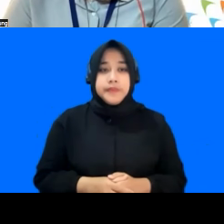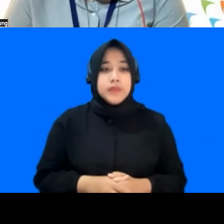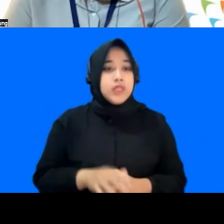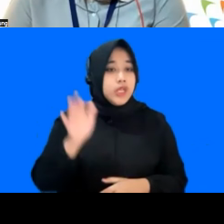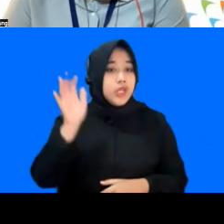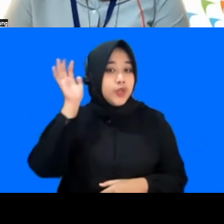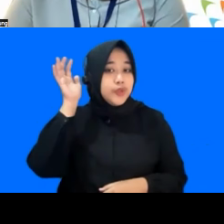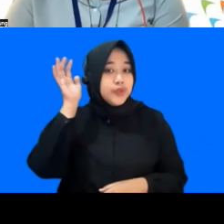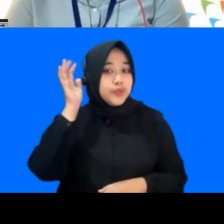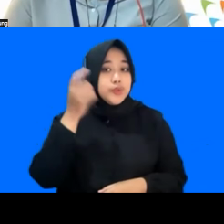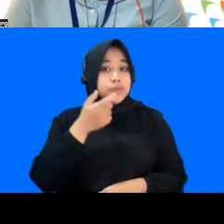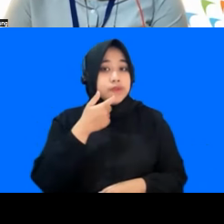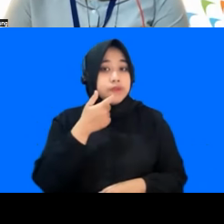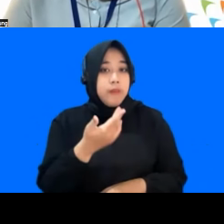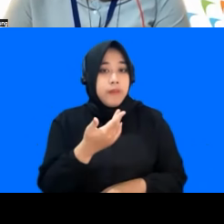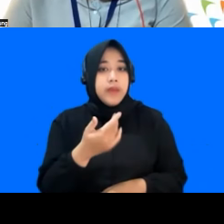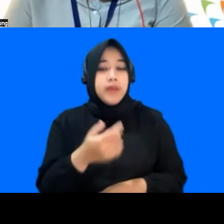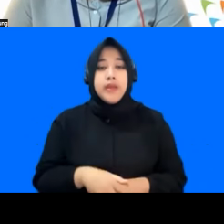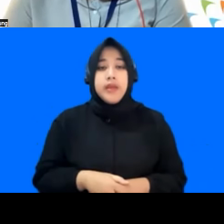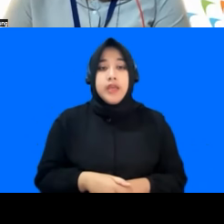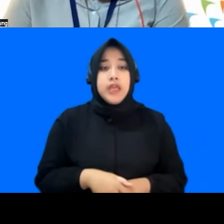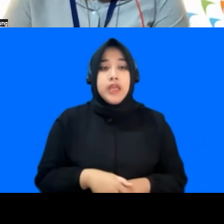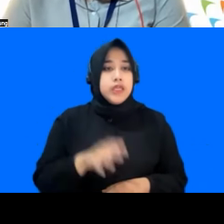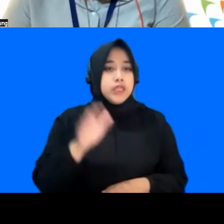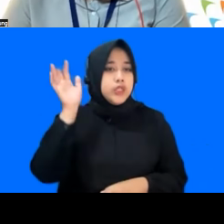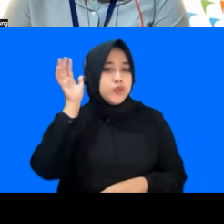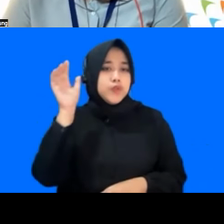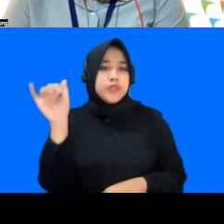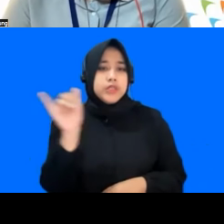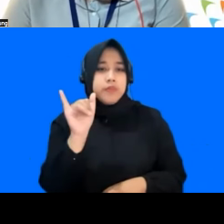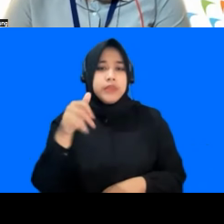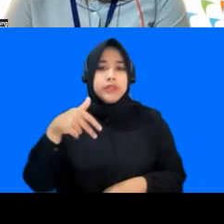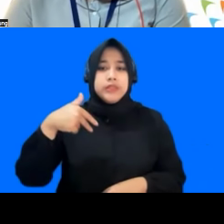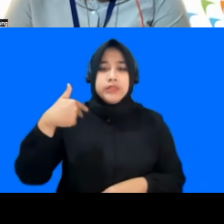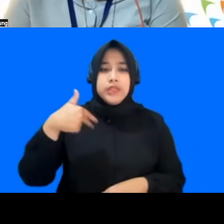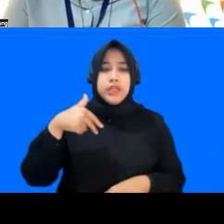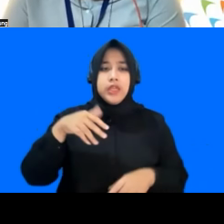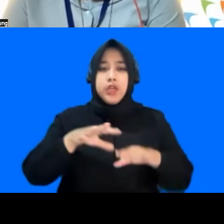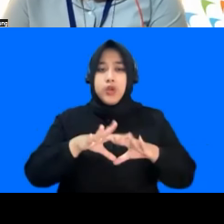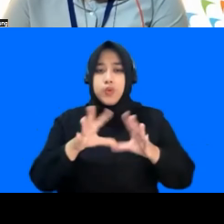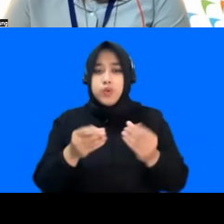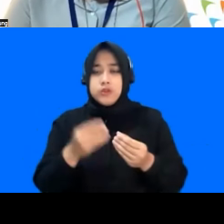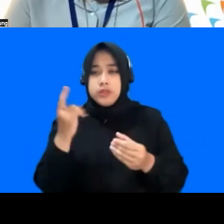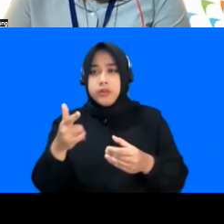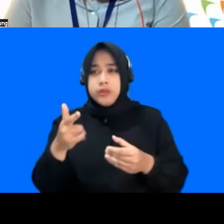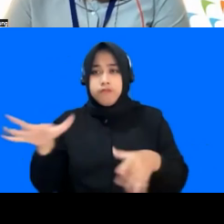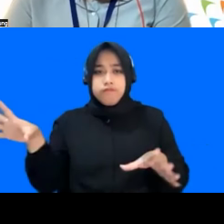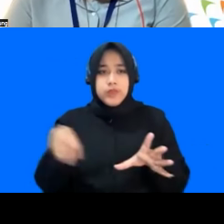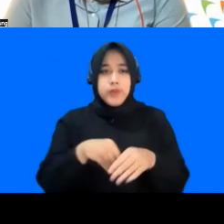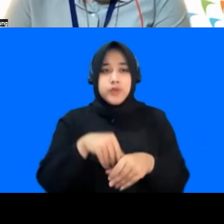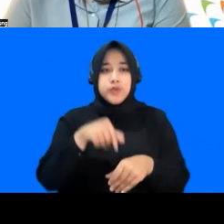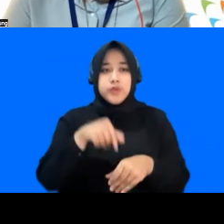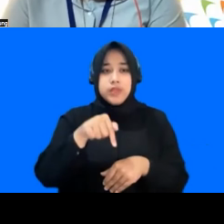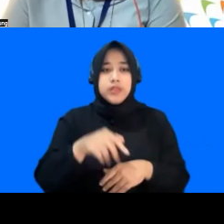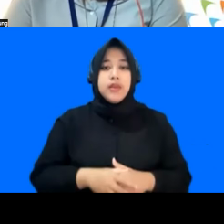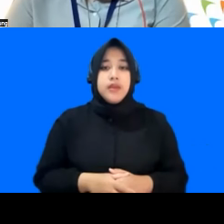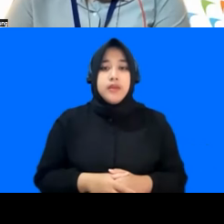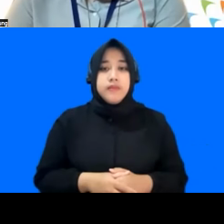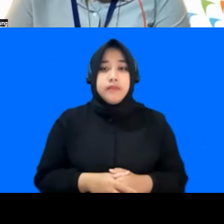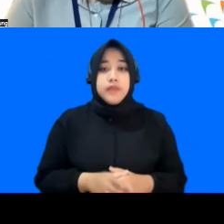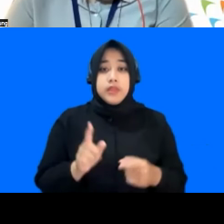agenda. For those 185 participants to the dialogue, please be informed that there is a certification of